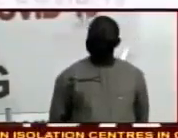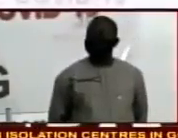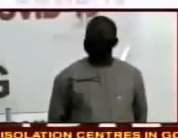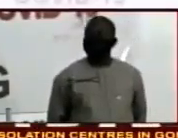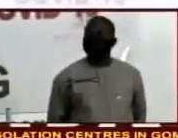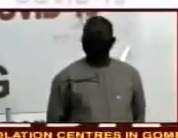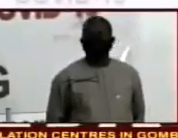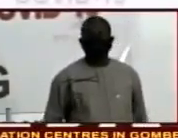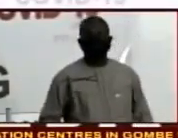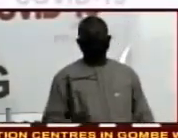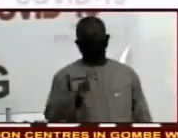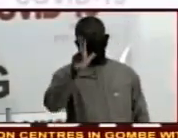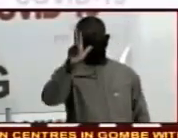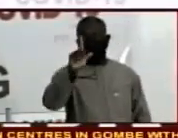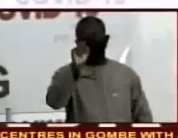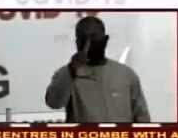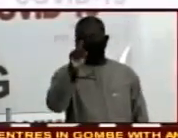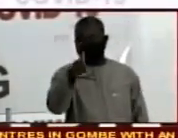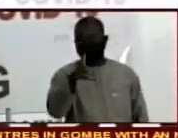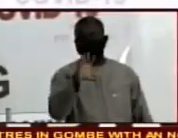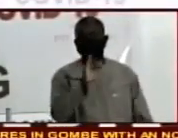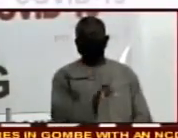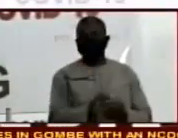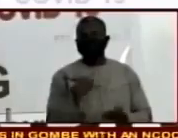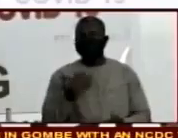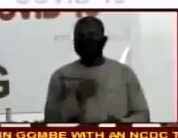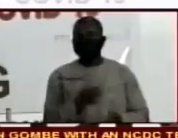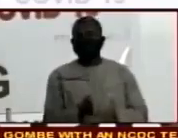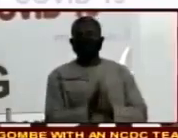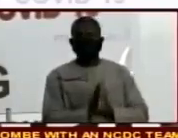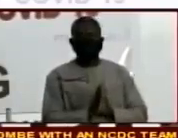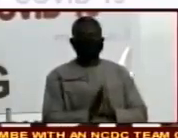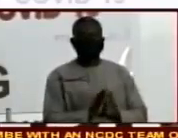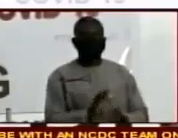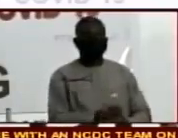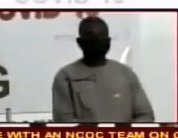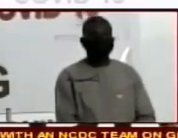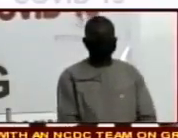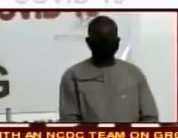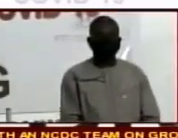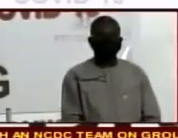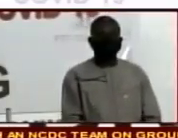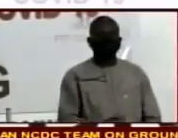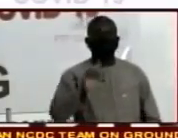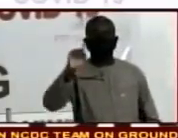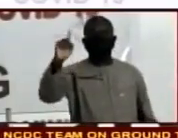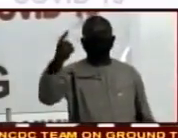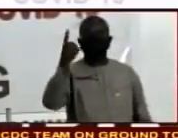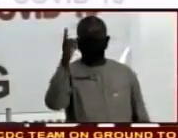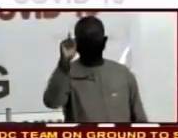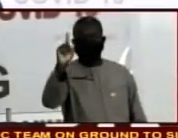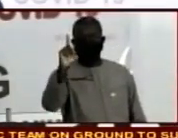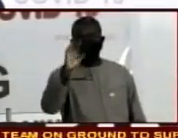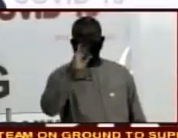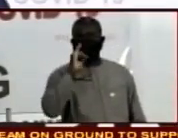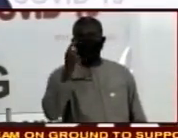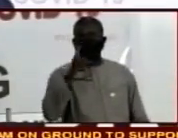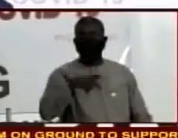Yeah, there were three questions that were asked. The first one is on this